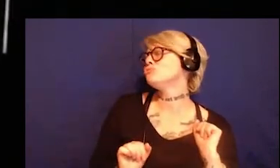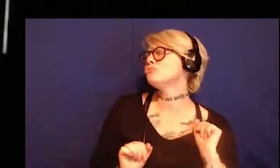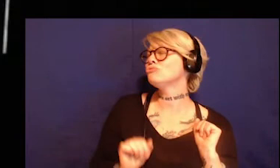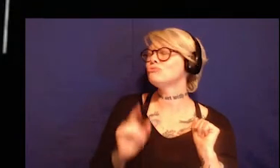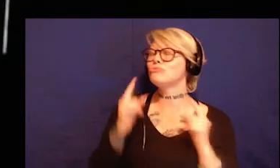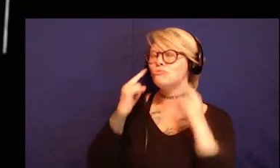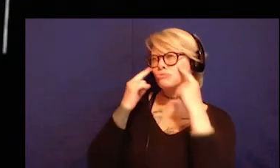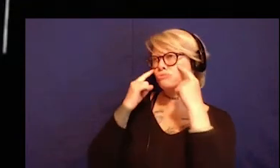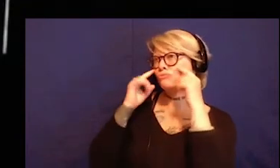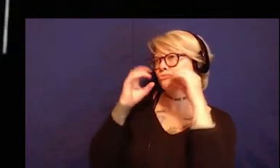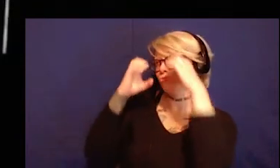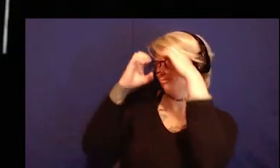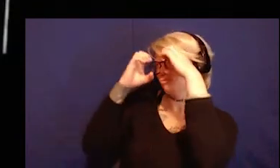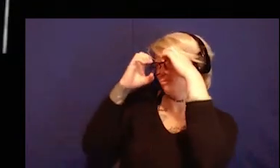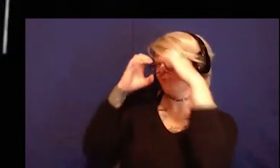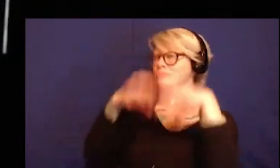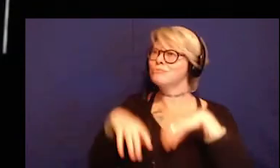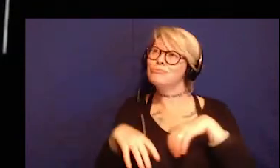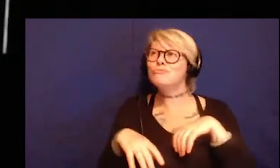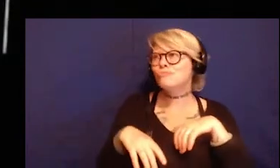eye emoji.